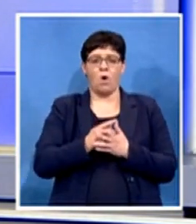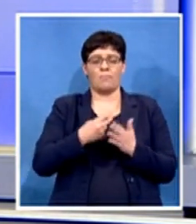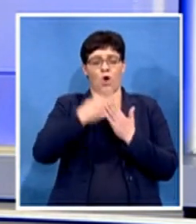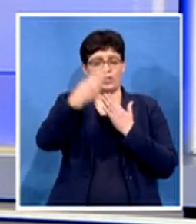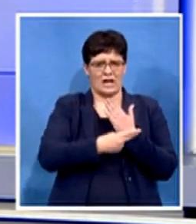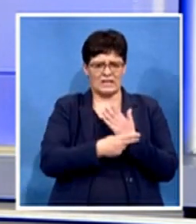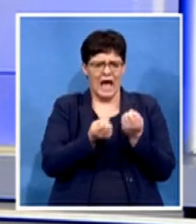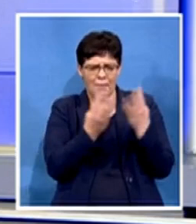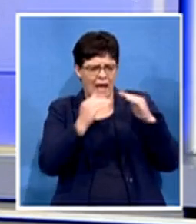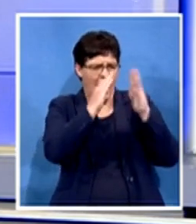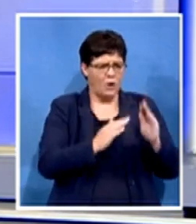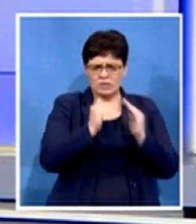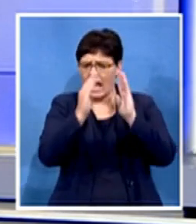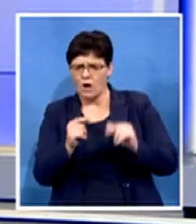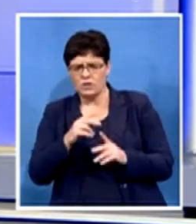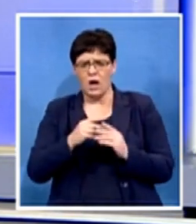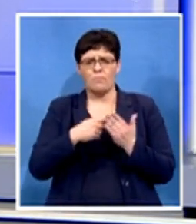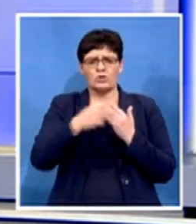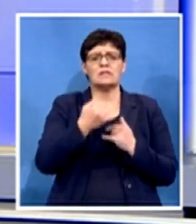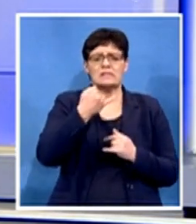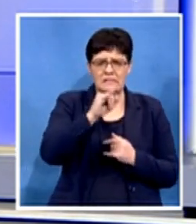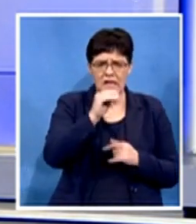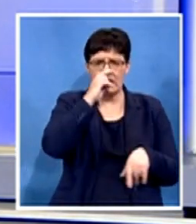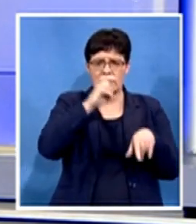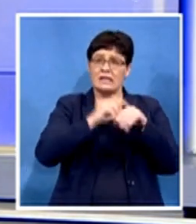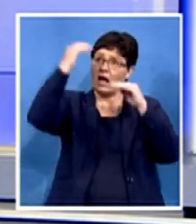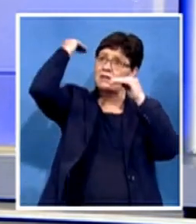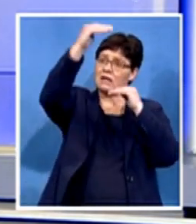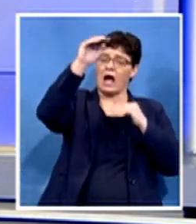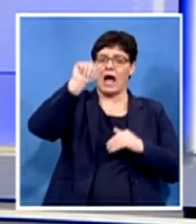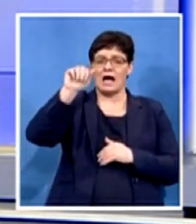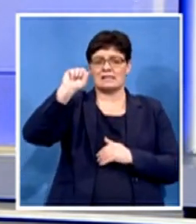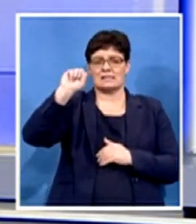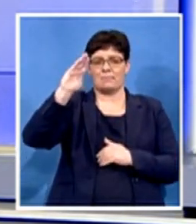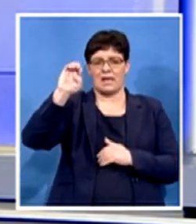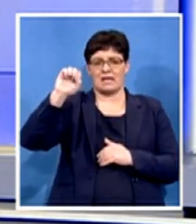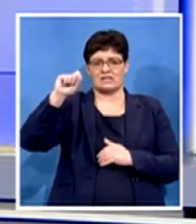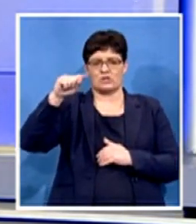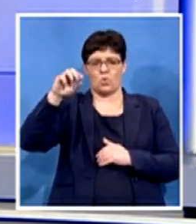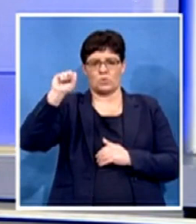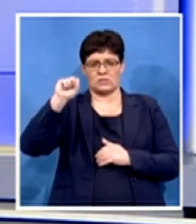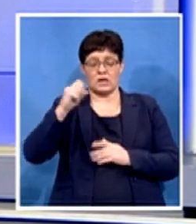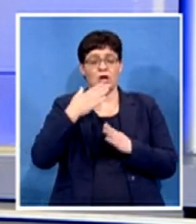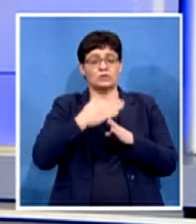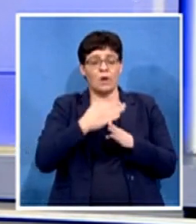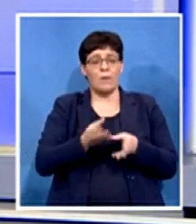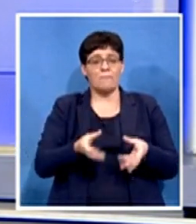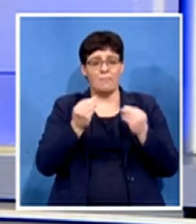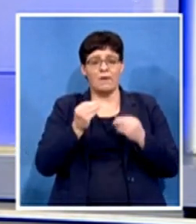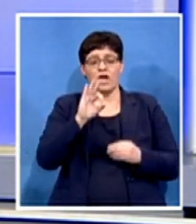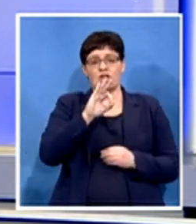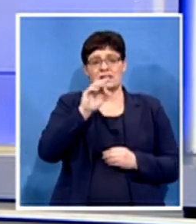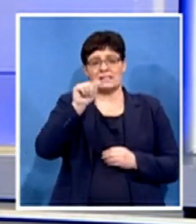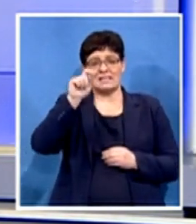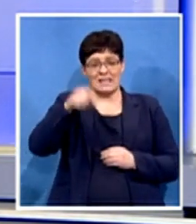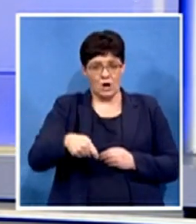province still had roofs containing asbestos. The job was contracted and around 36,000 houses were audited at a cost of about